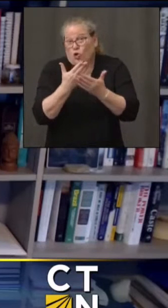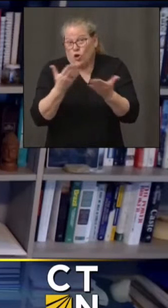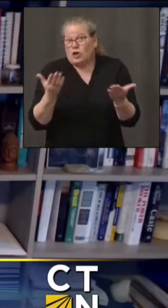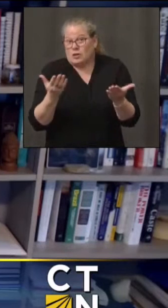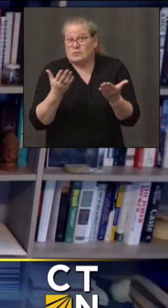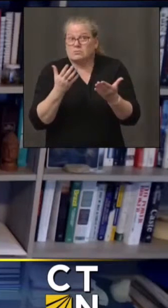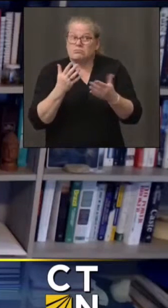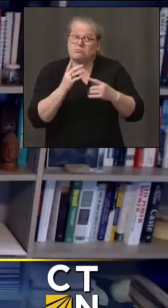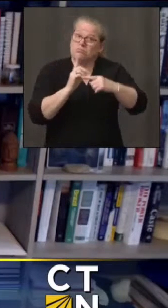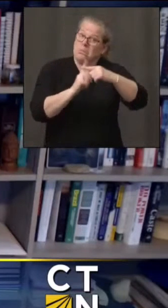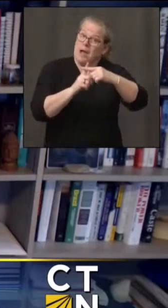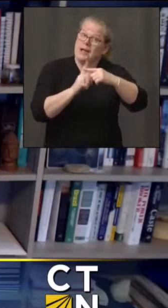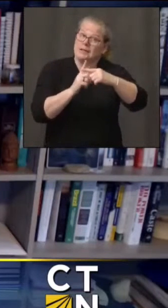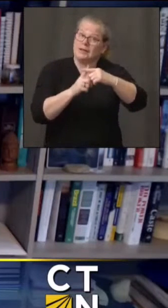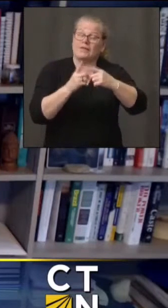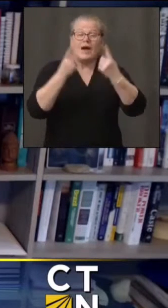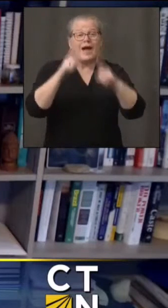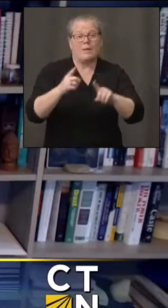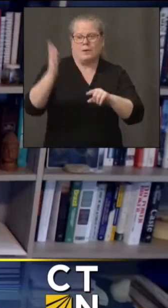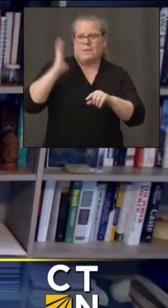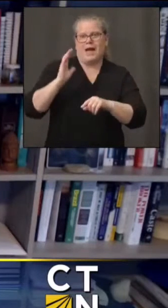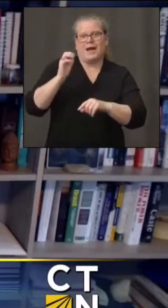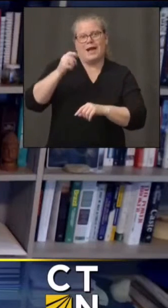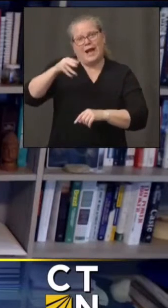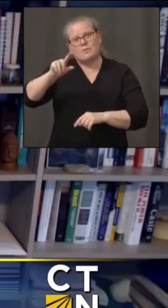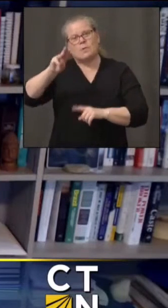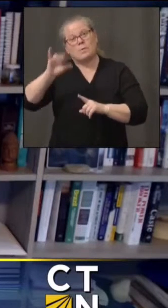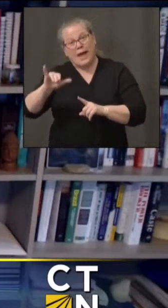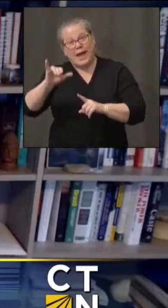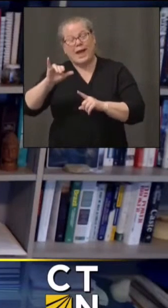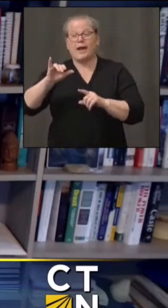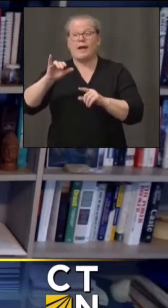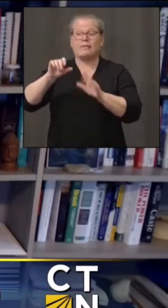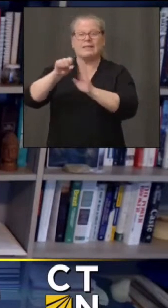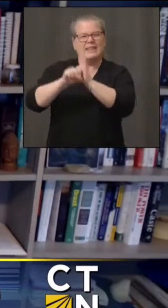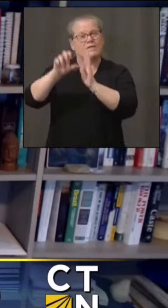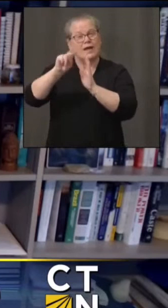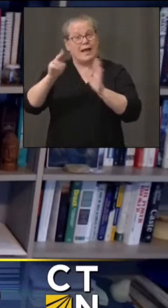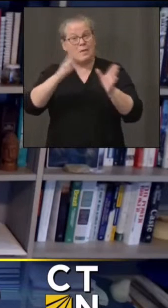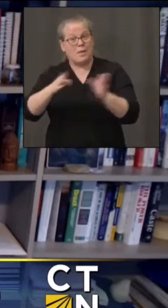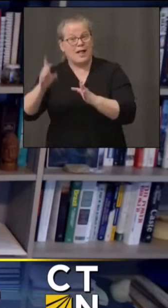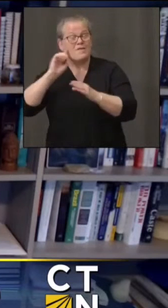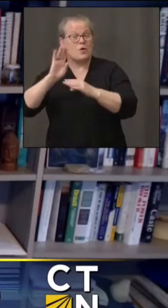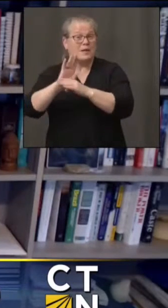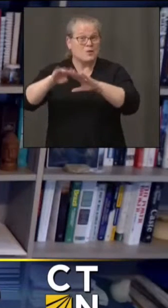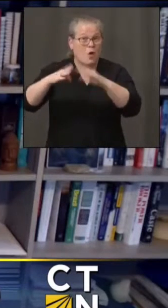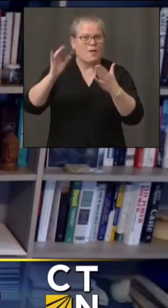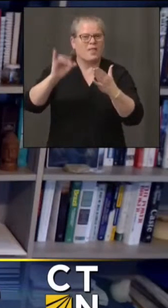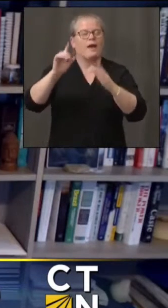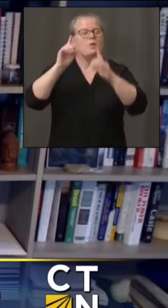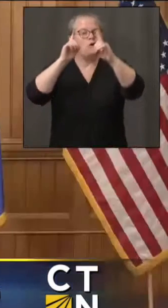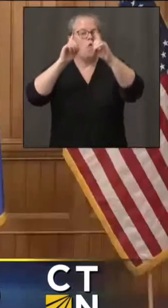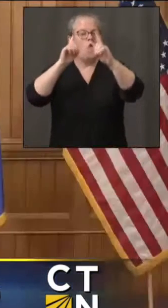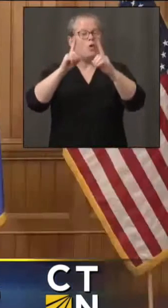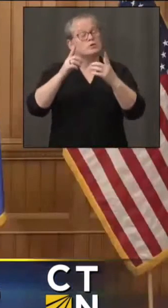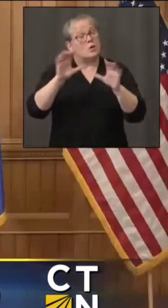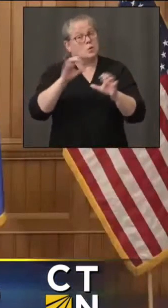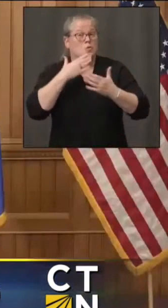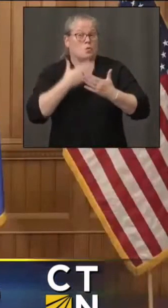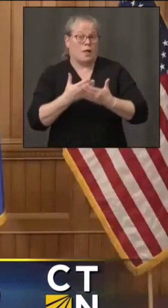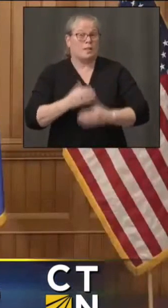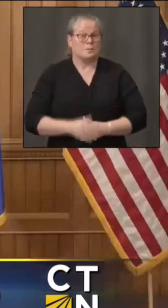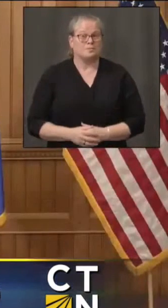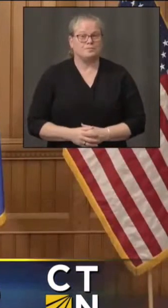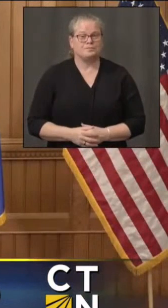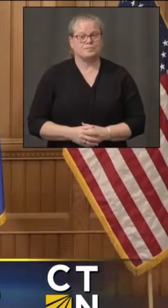Reopen Connecticut back in April and May. All right, Doctor, thank you. And Governor Lamont, just wanted